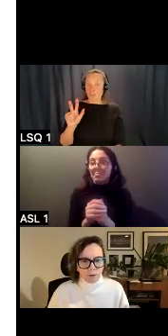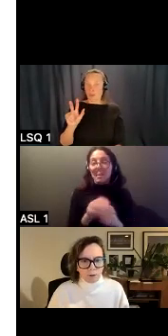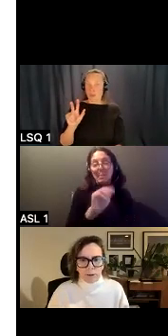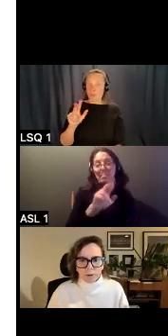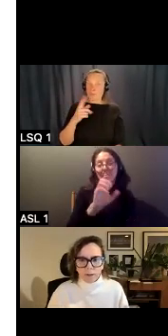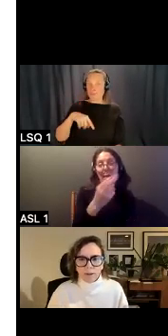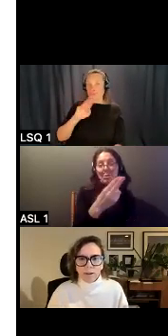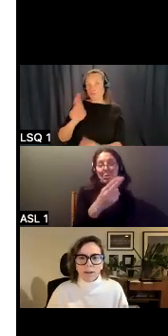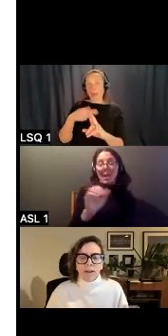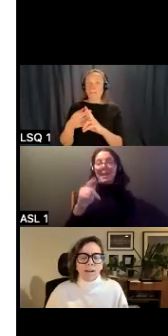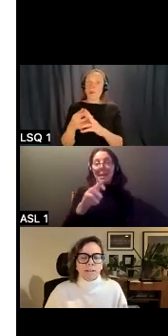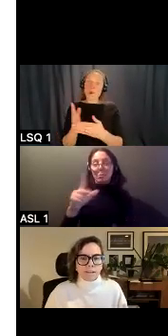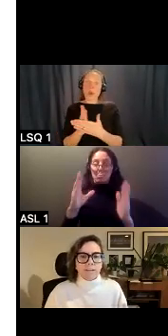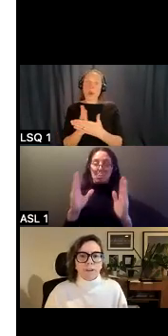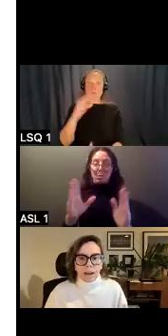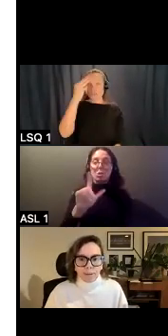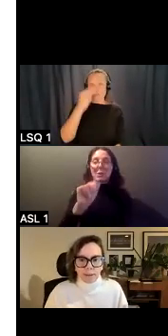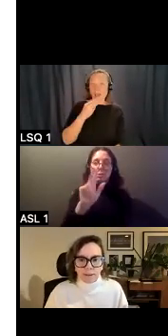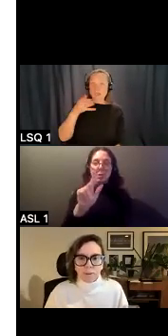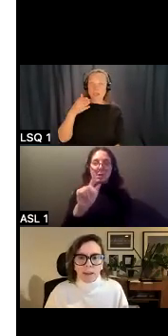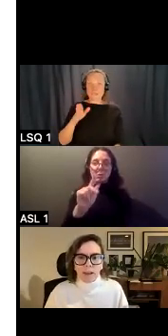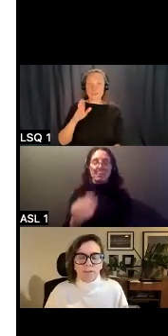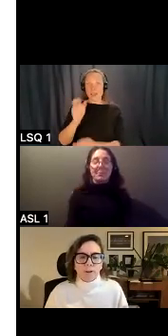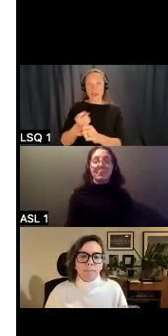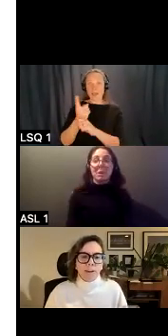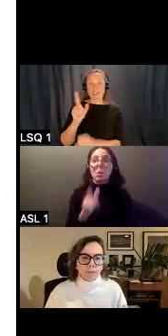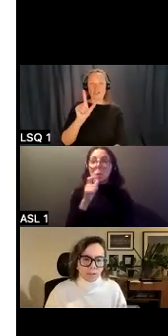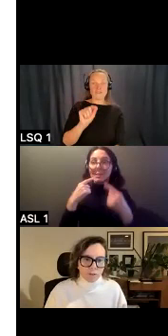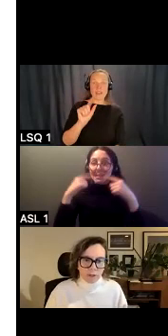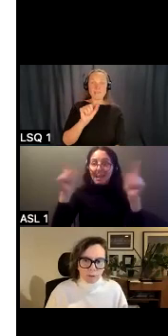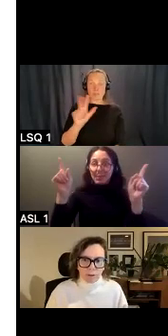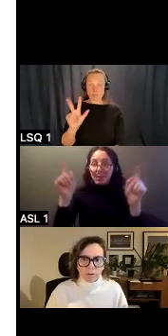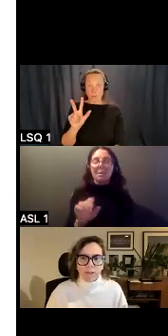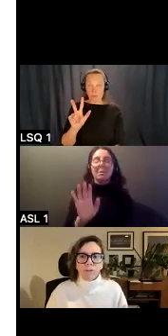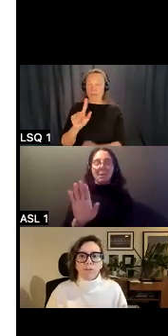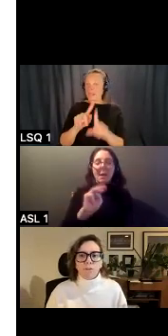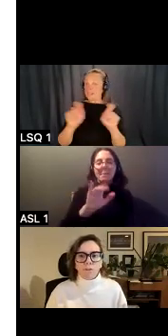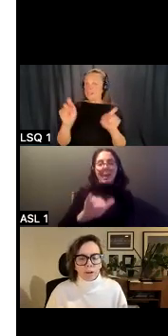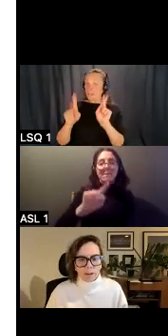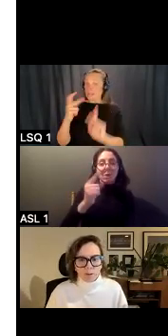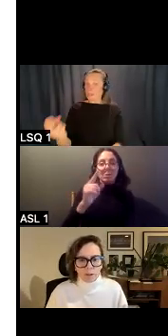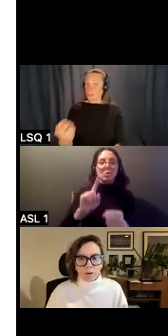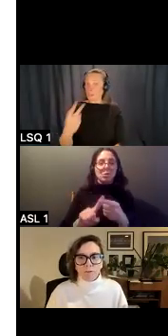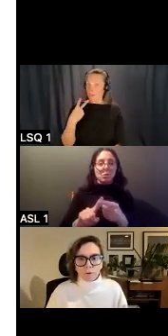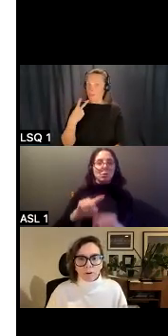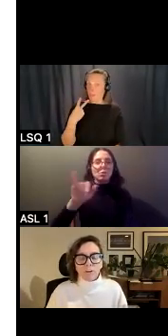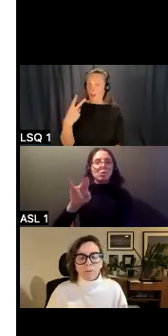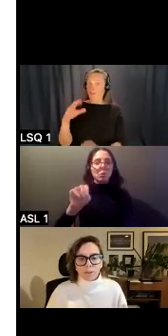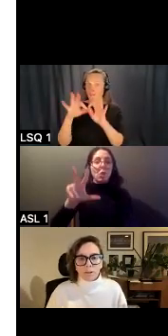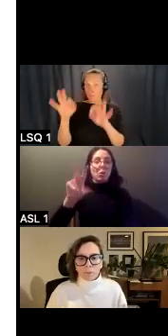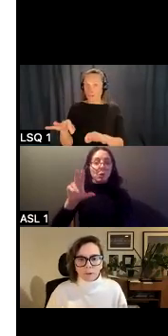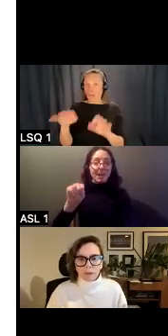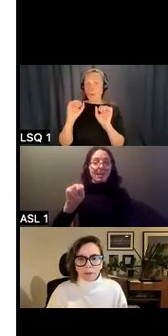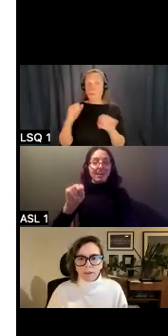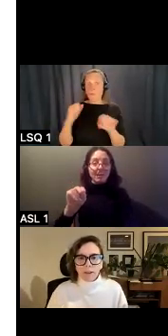April 2023. Successful applicants will have from May 1st, 2023 to June 30th, 2024 to